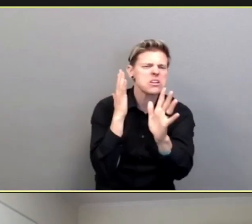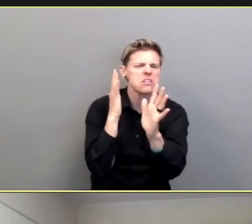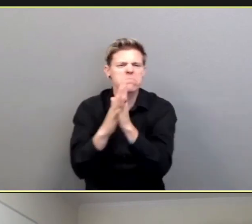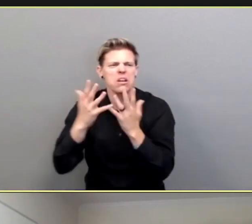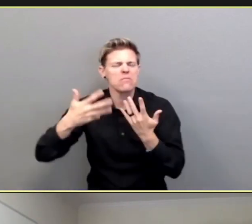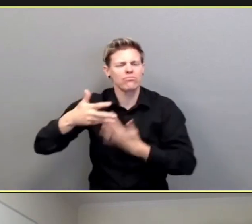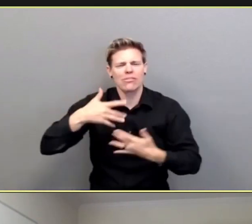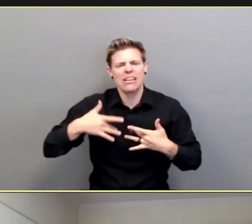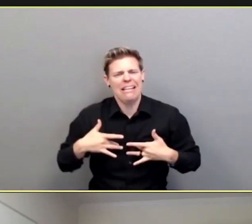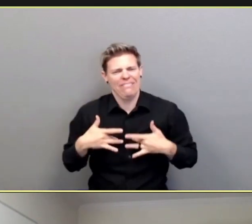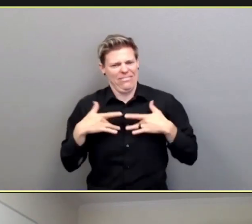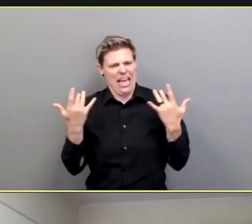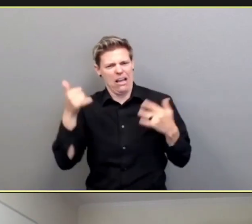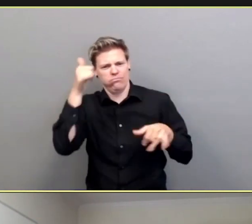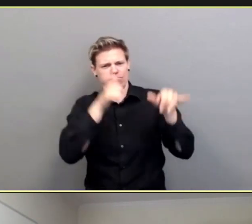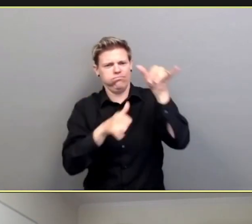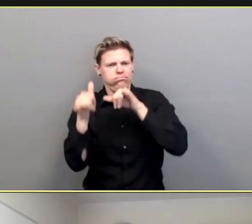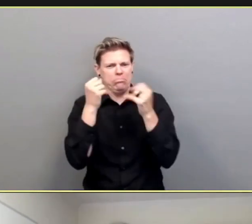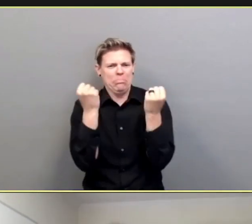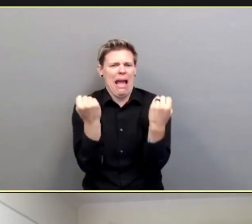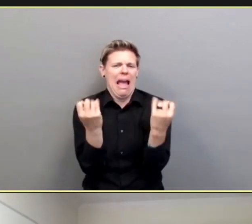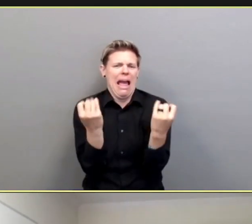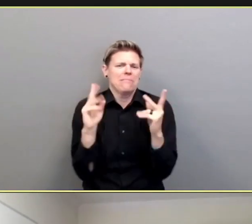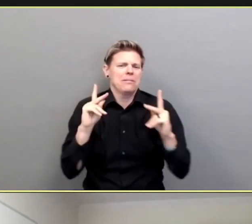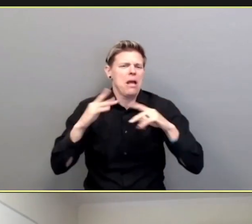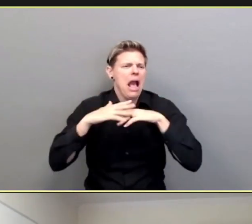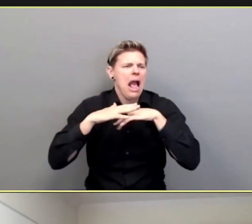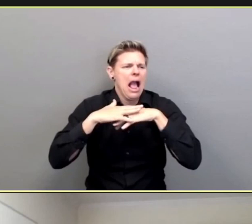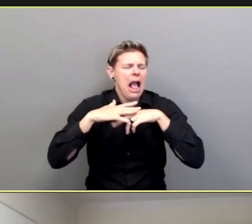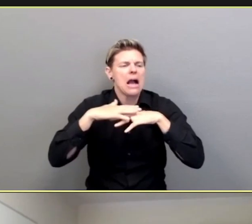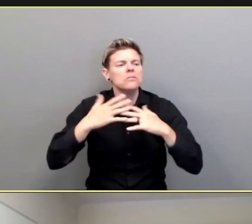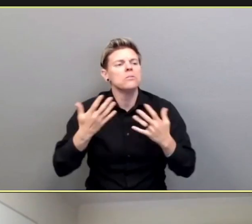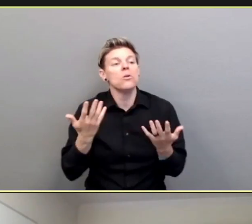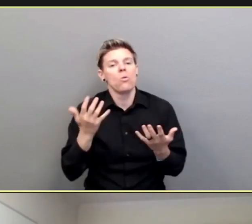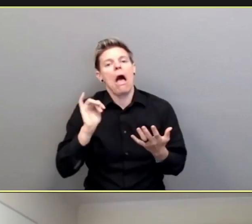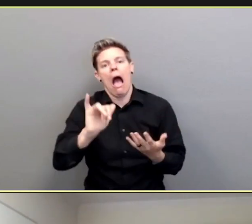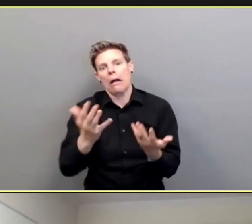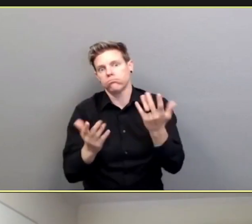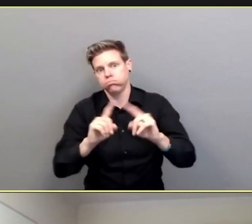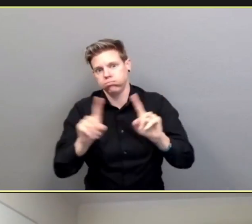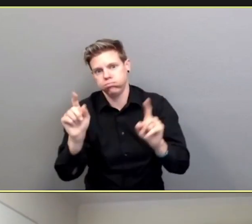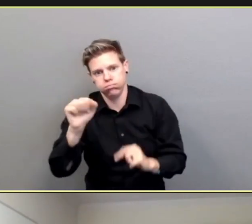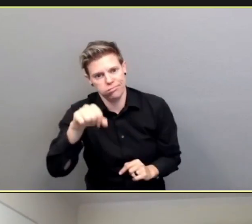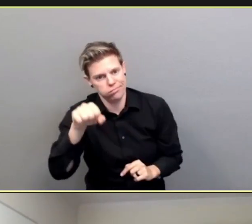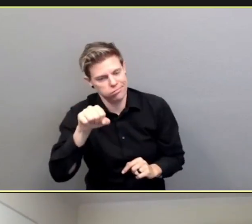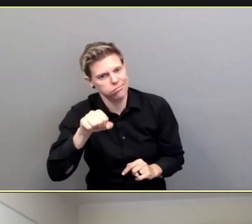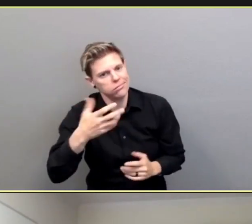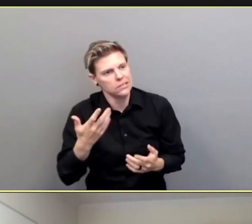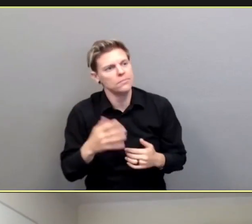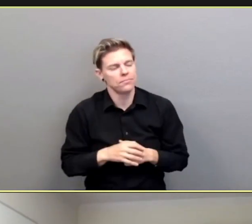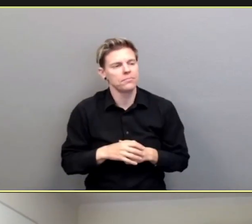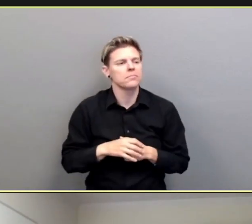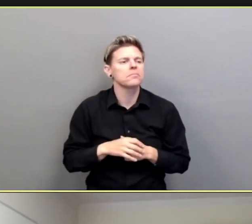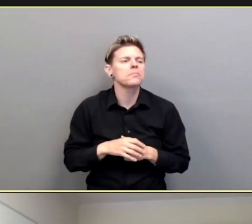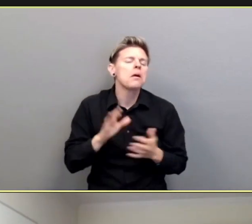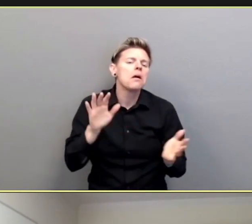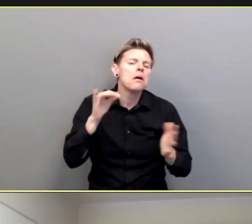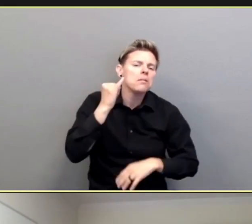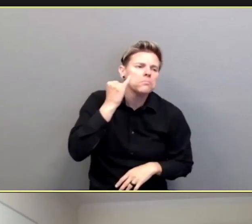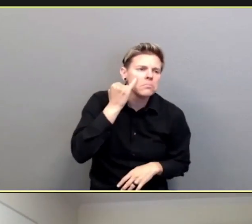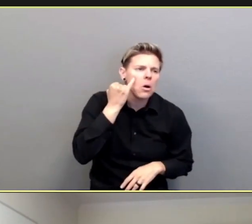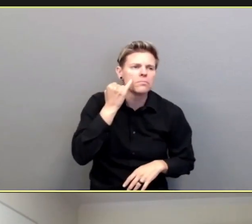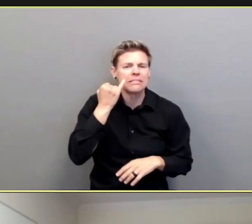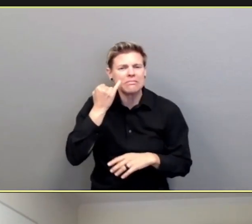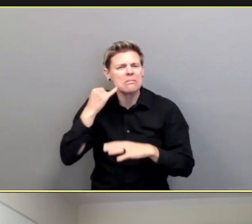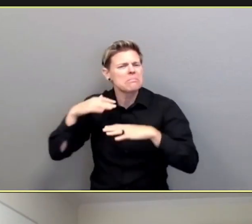that calculus changes. Because if you don't have, certainly if you're around a lot of individuals